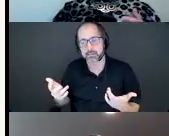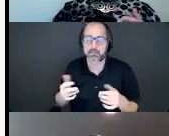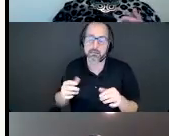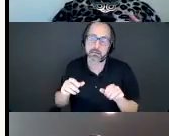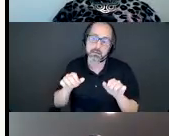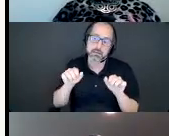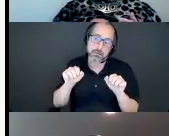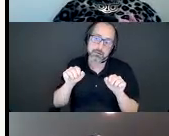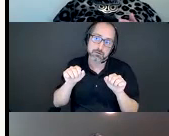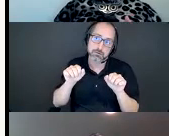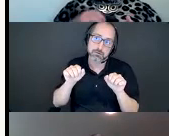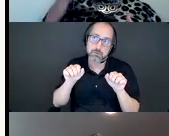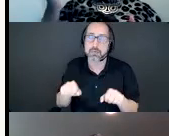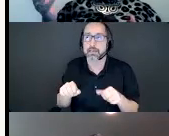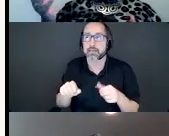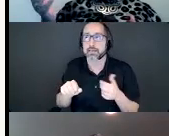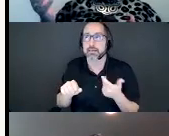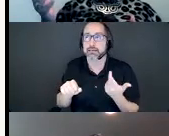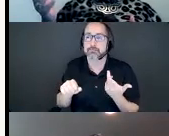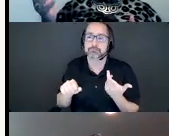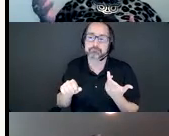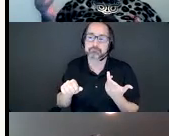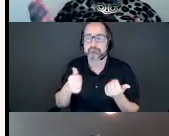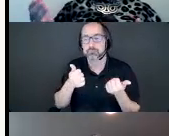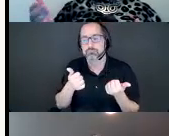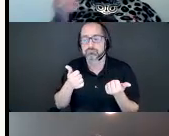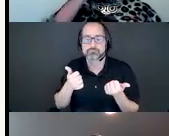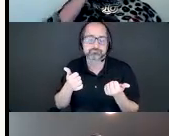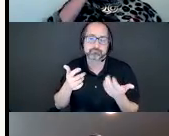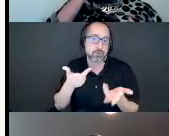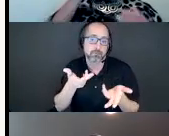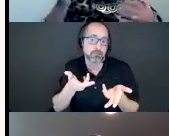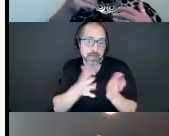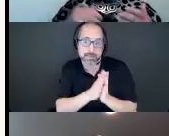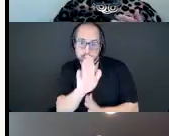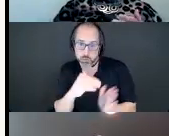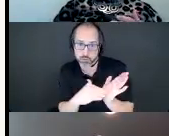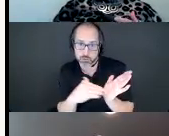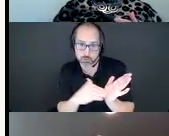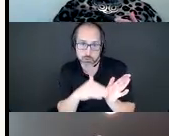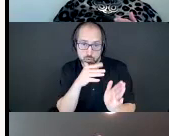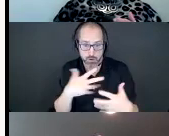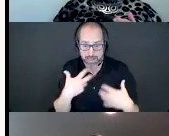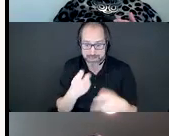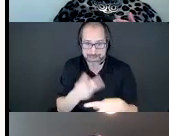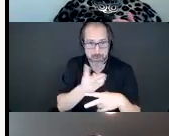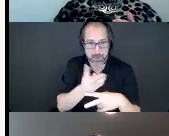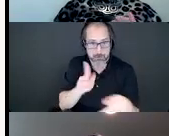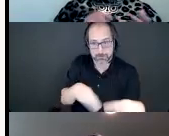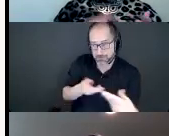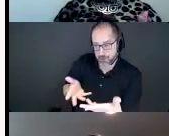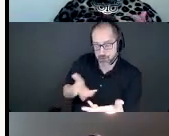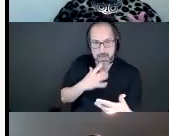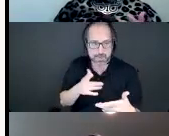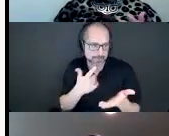speak to your healthcare provider and look at some options,